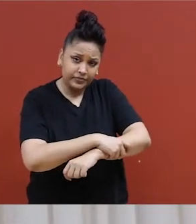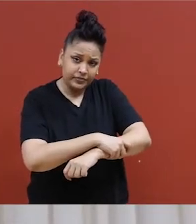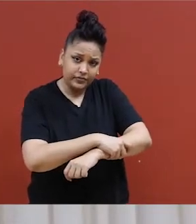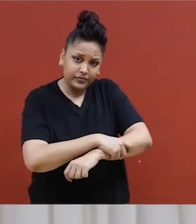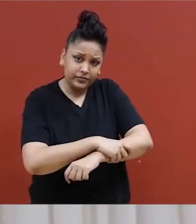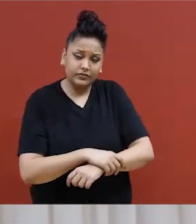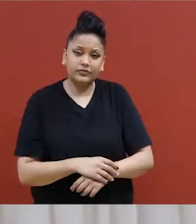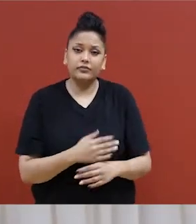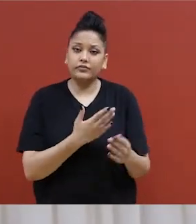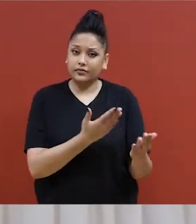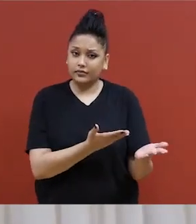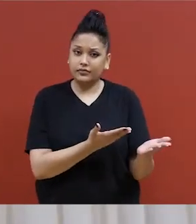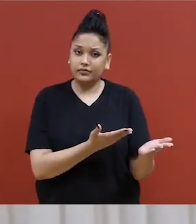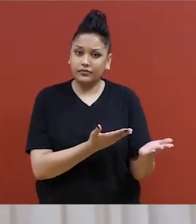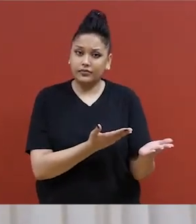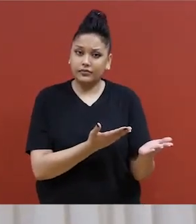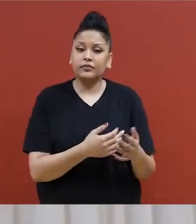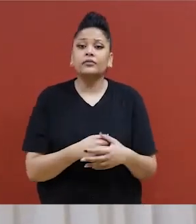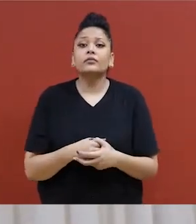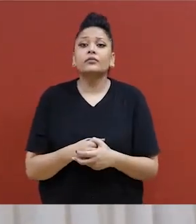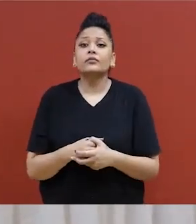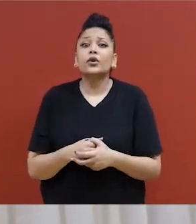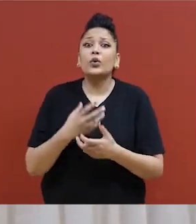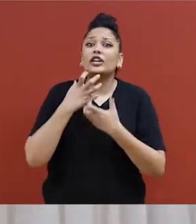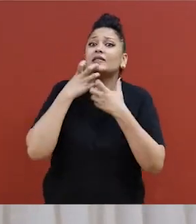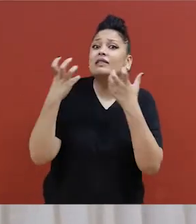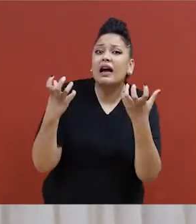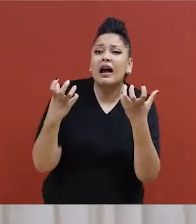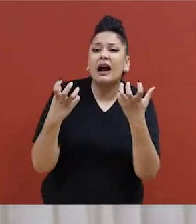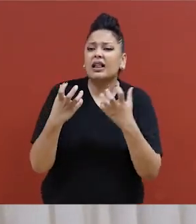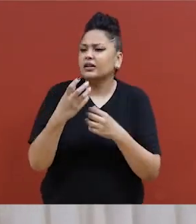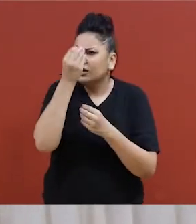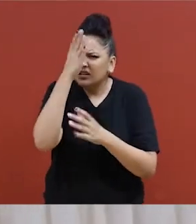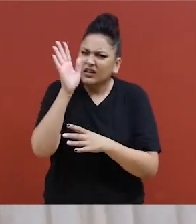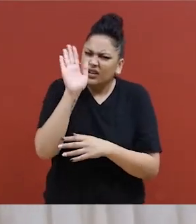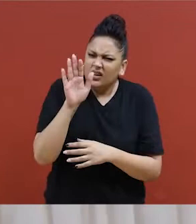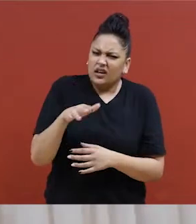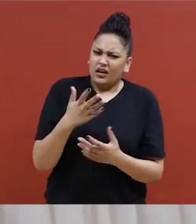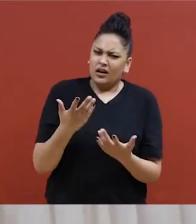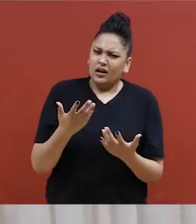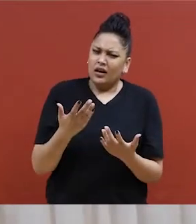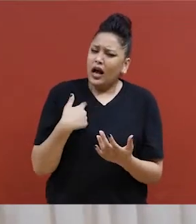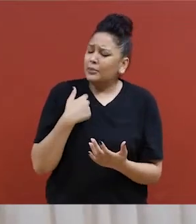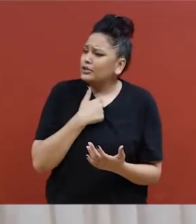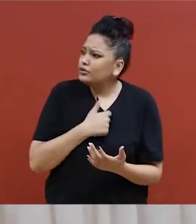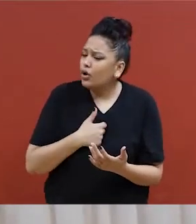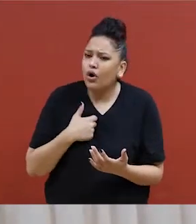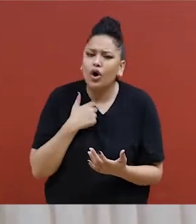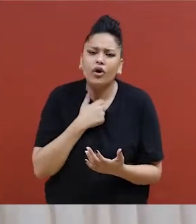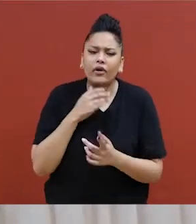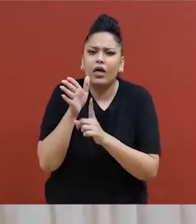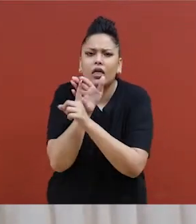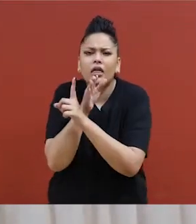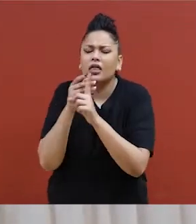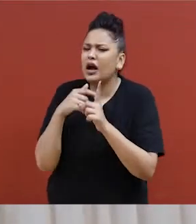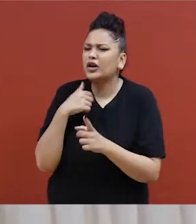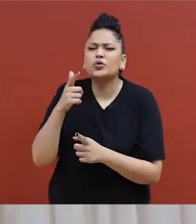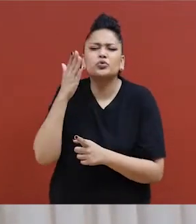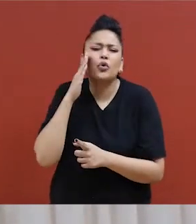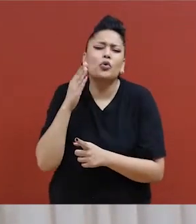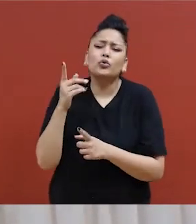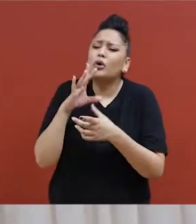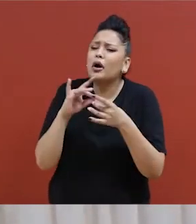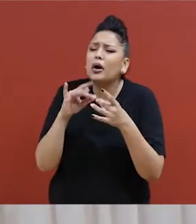arm. I might start with verbal self-defense. I might be saying, honey, I am so sorry. I know